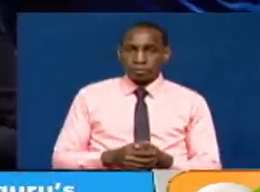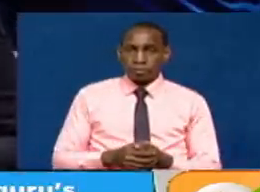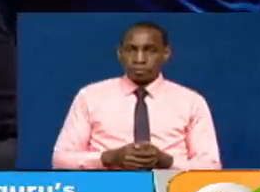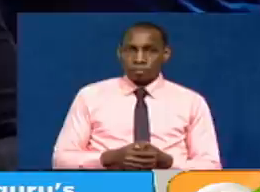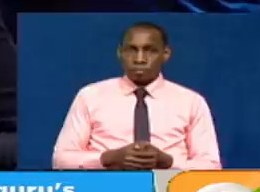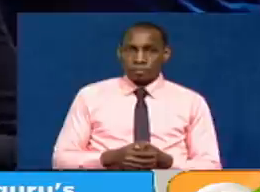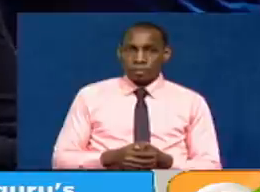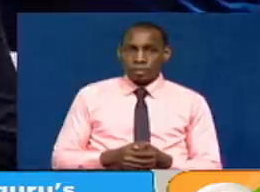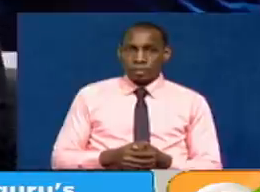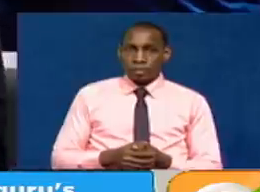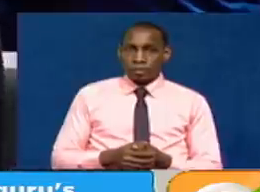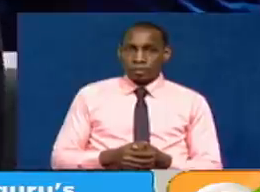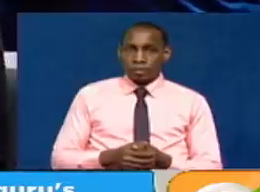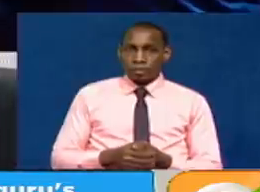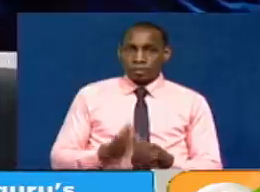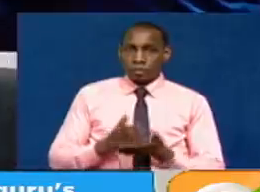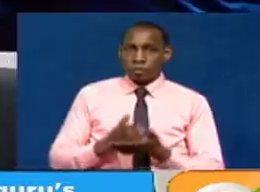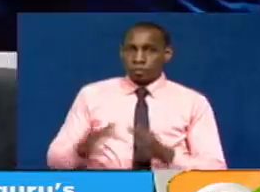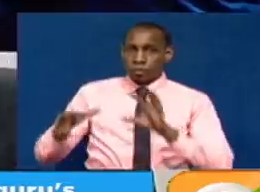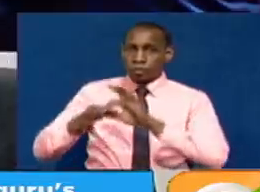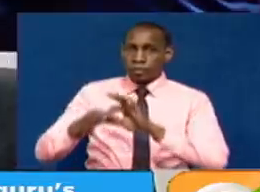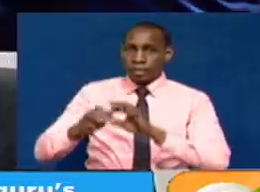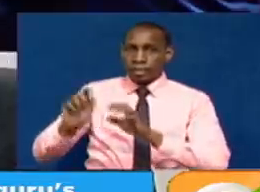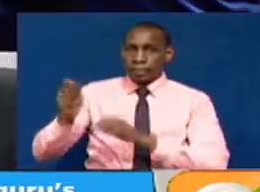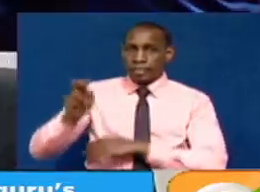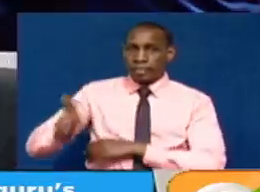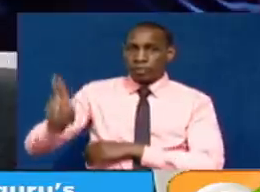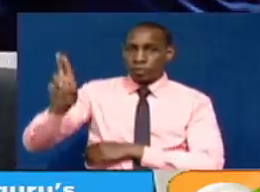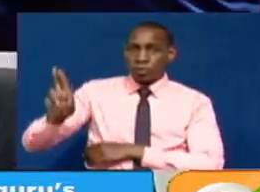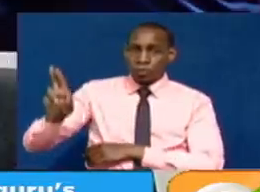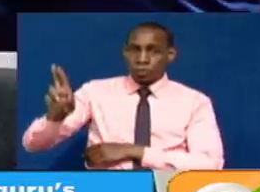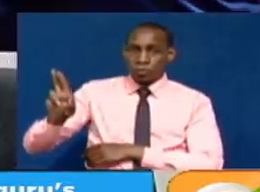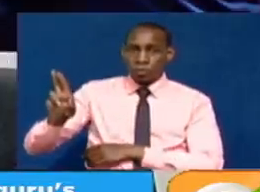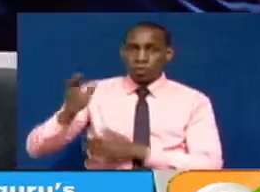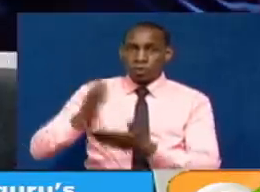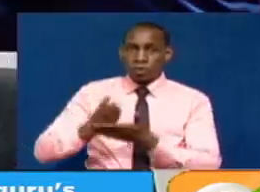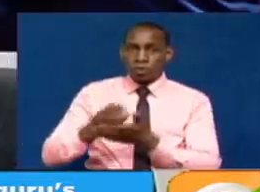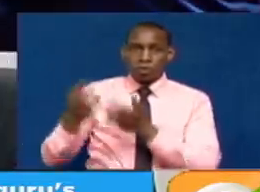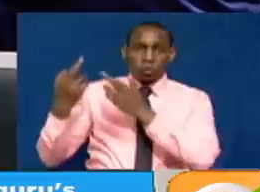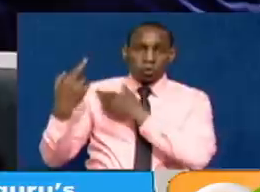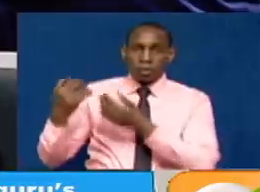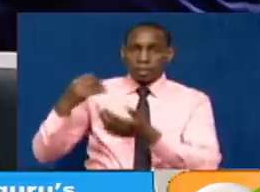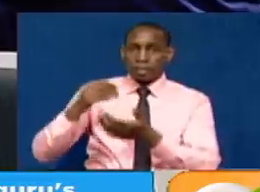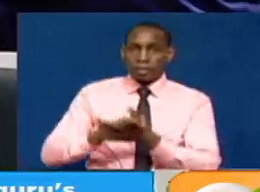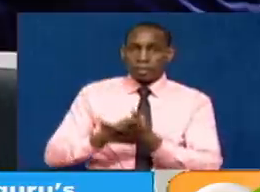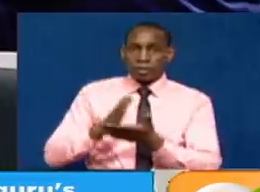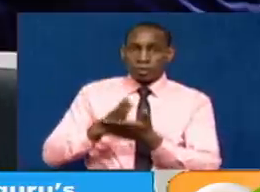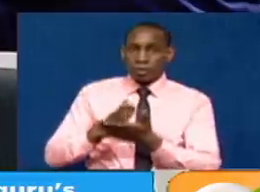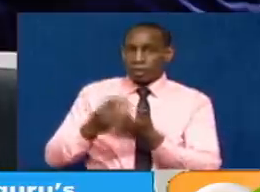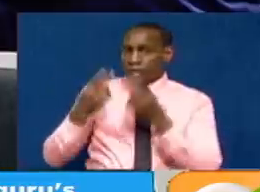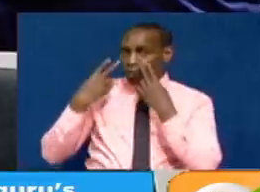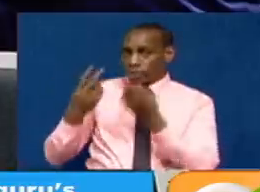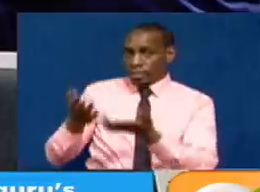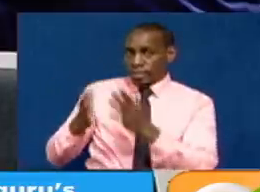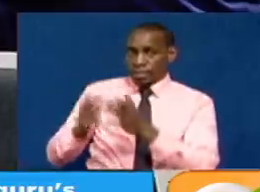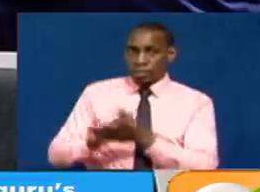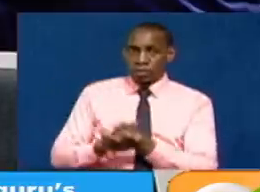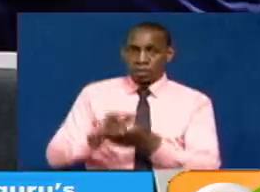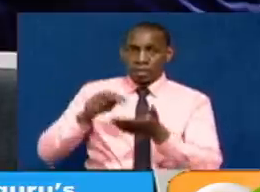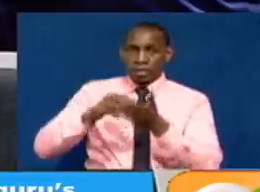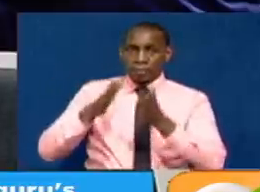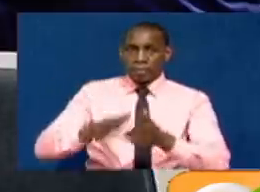you know, stories about close association with President Uhuru Kenyatta did play a role also in how she was perceived as candidate